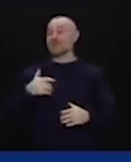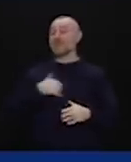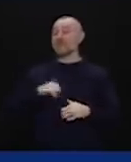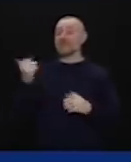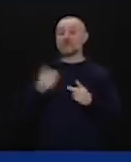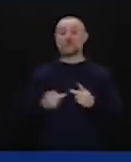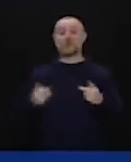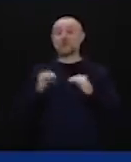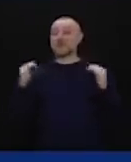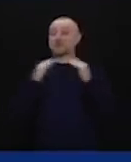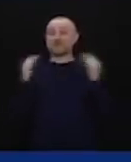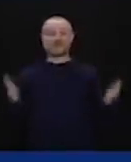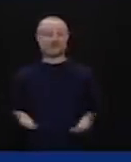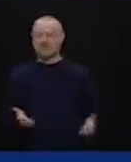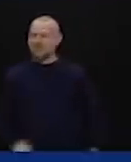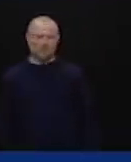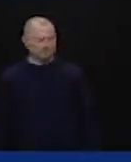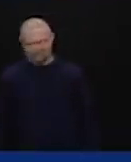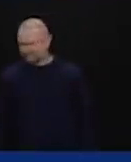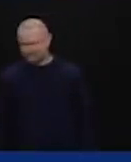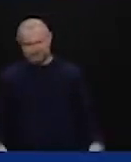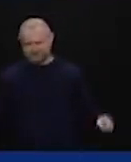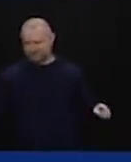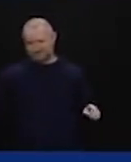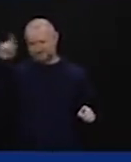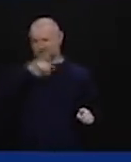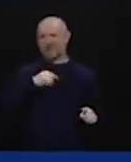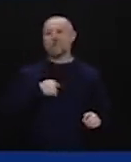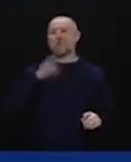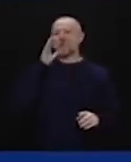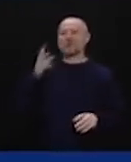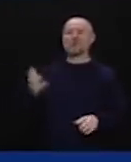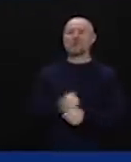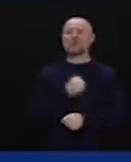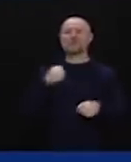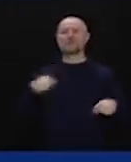in the country. It will be a win for the Capital Region